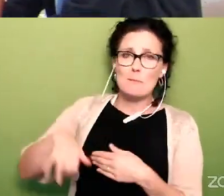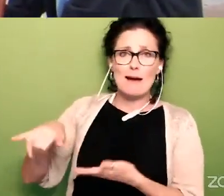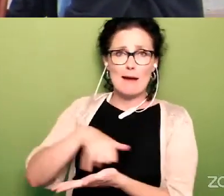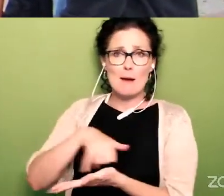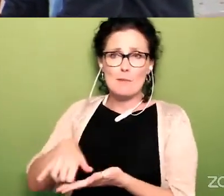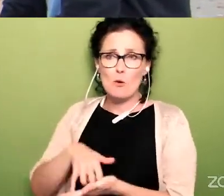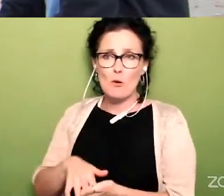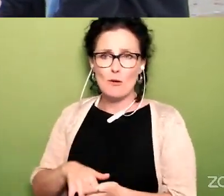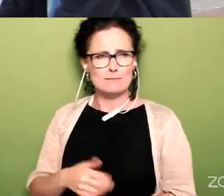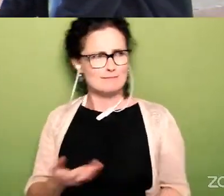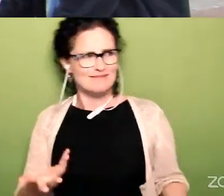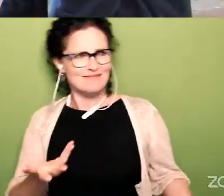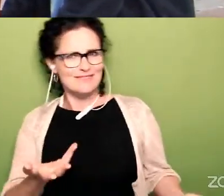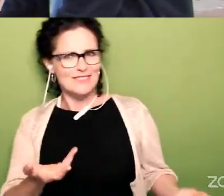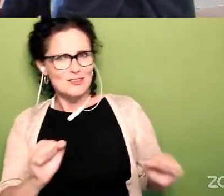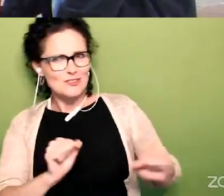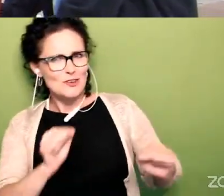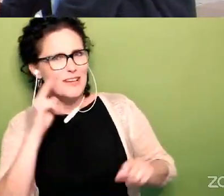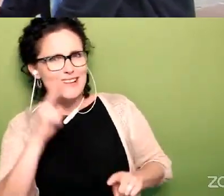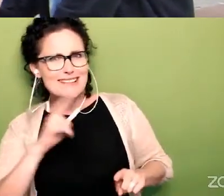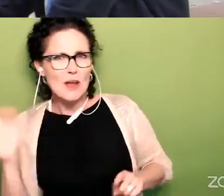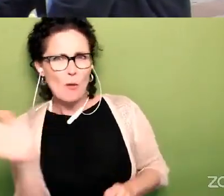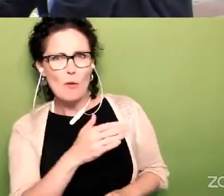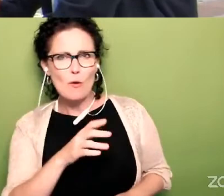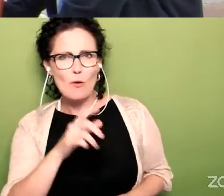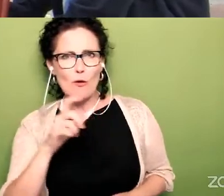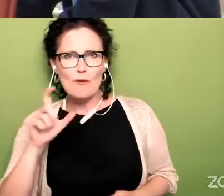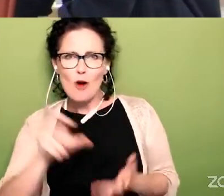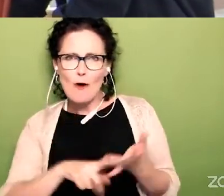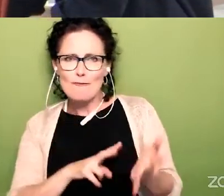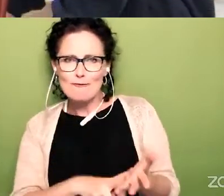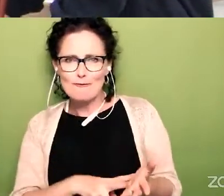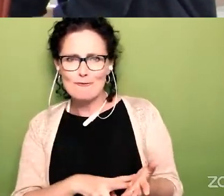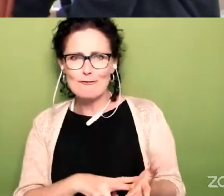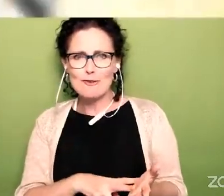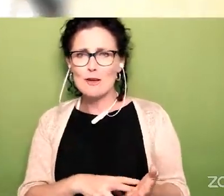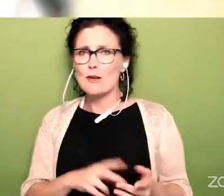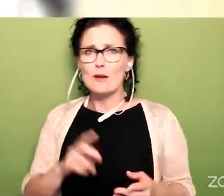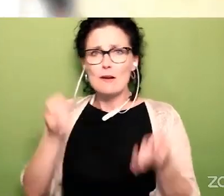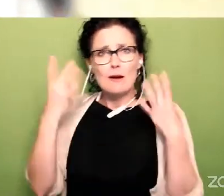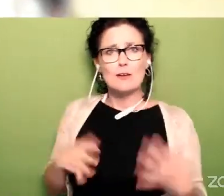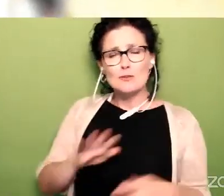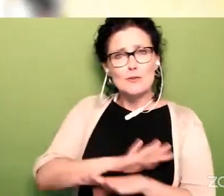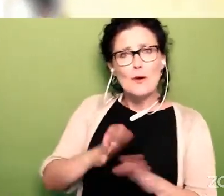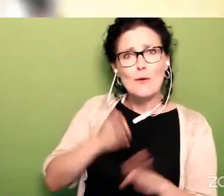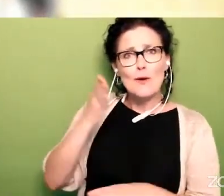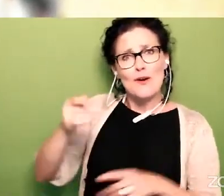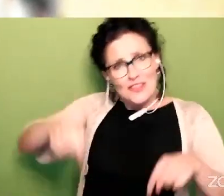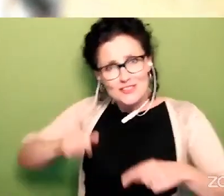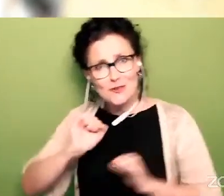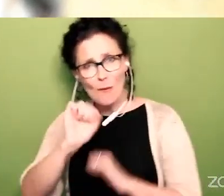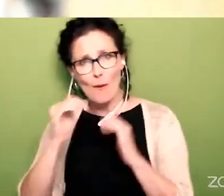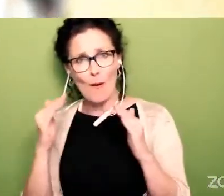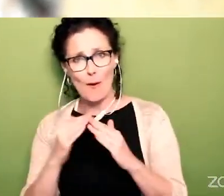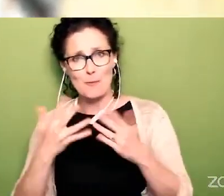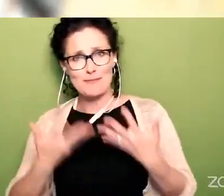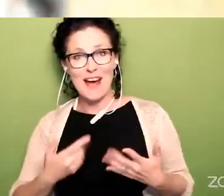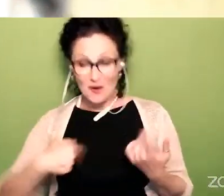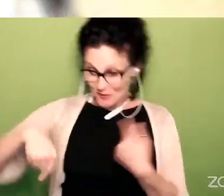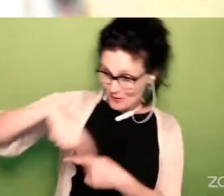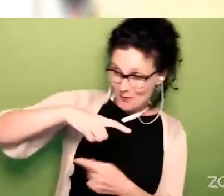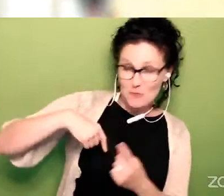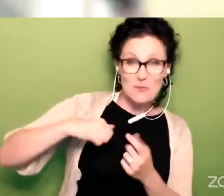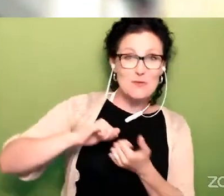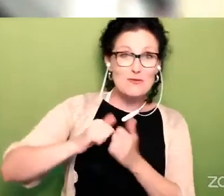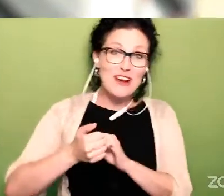your friends, and this is where you're staying. And we won't stop looking for your family. Here, in Cov. Yeah, I think we should split off.